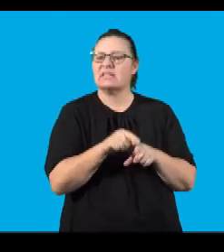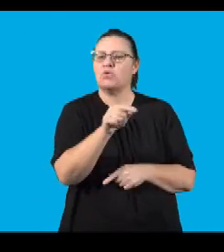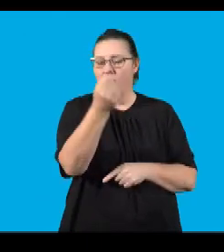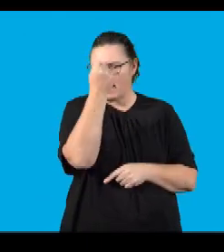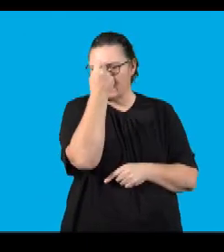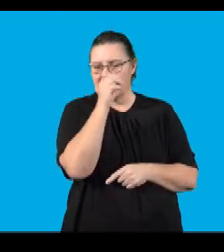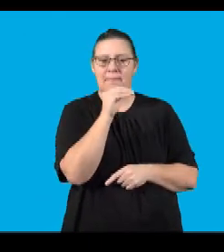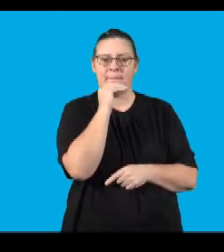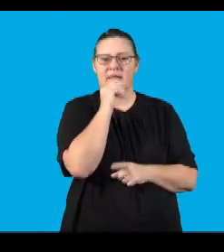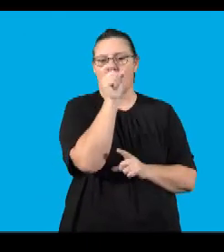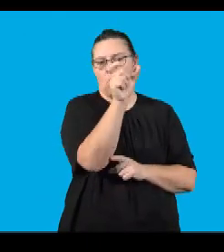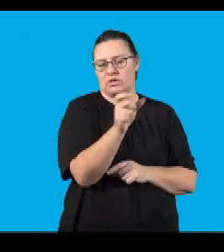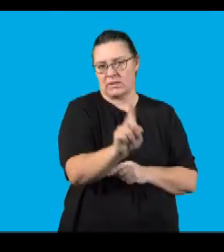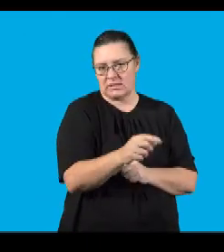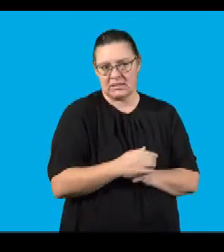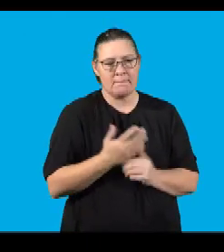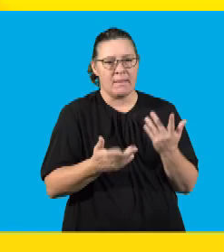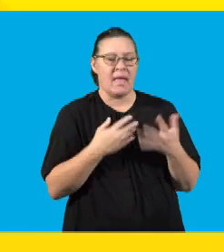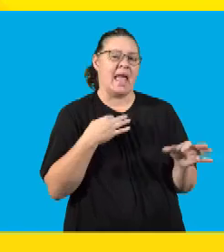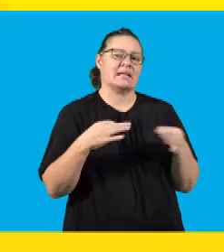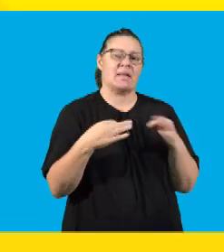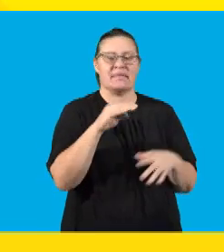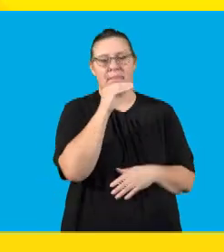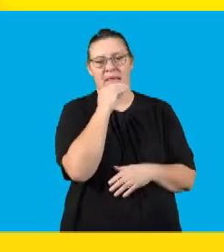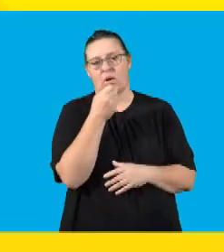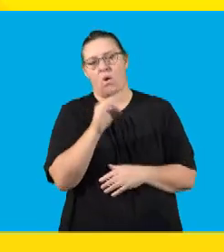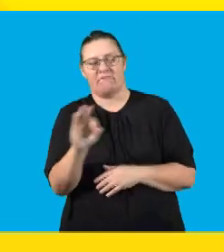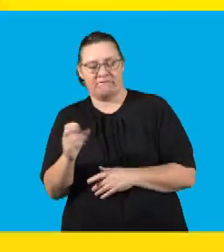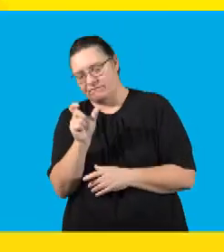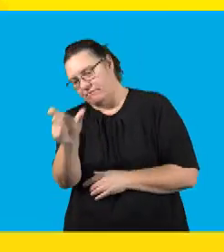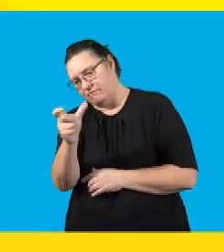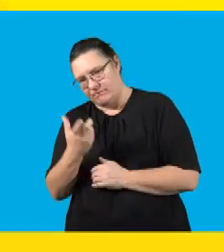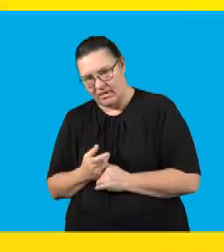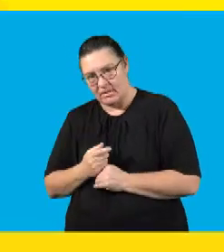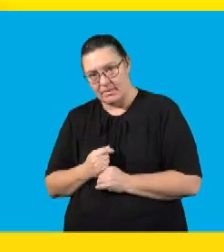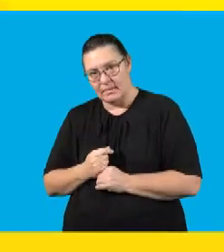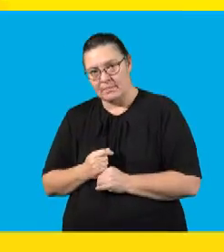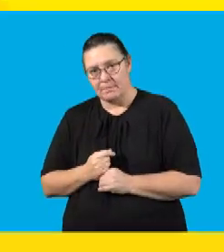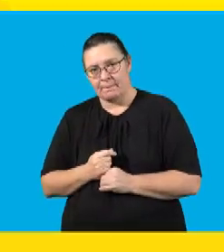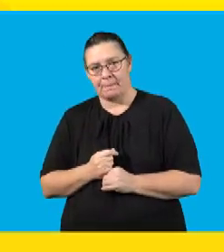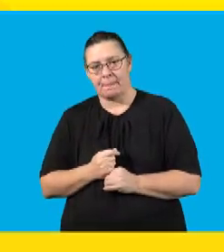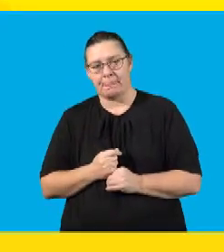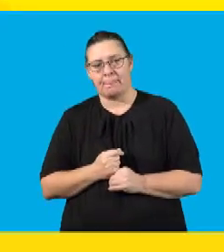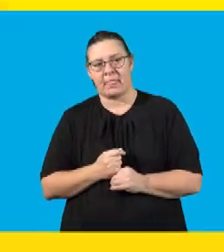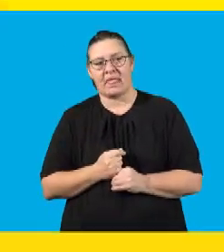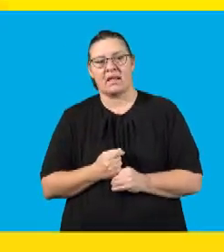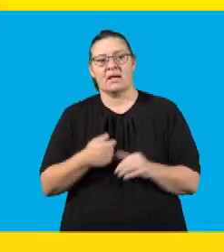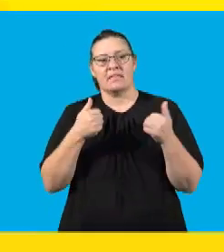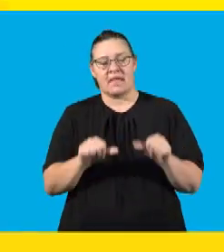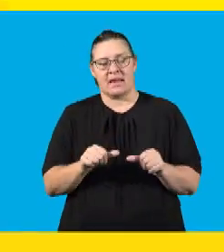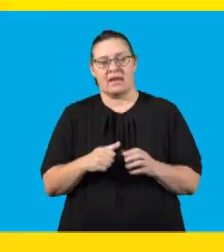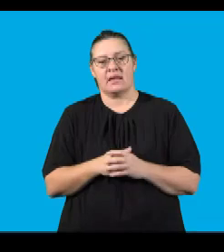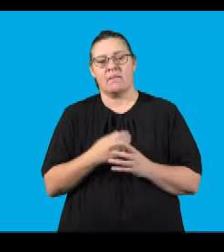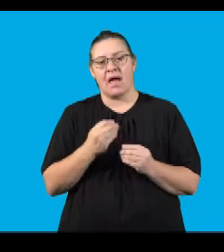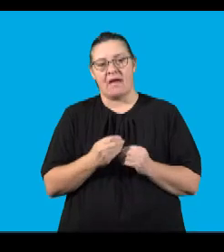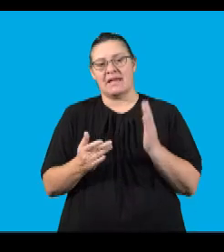word meanings. The question might say, explain the meaning of, and then give you words from the text. Then